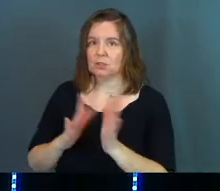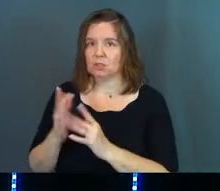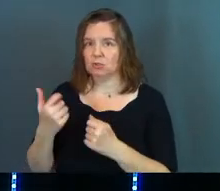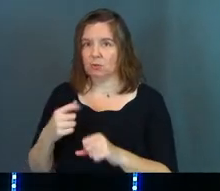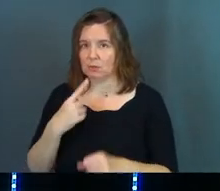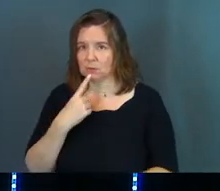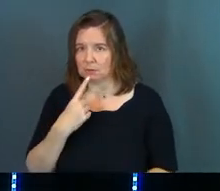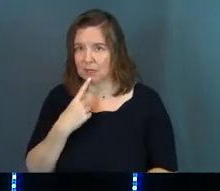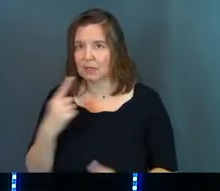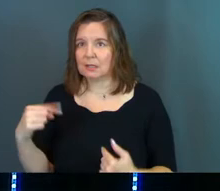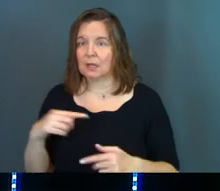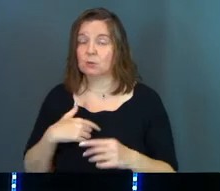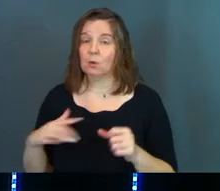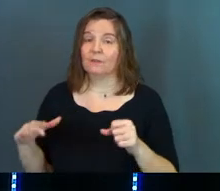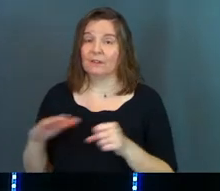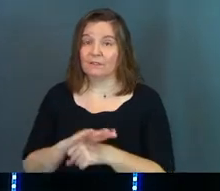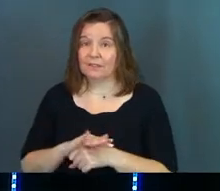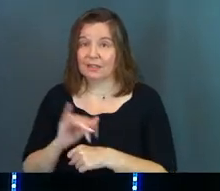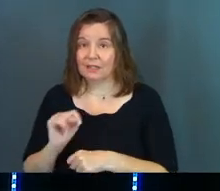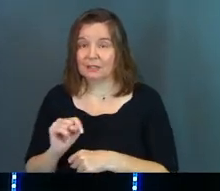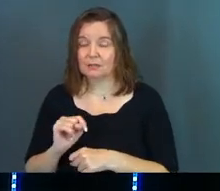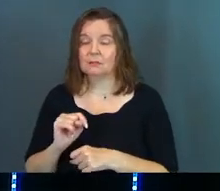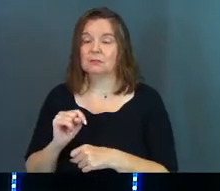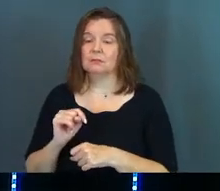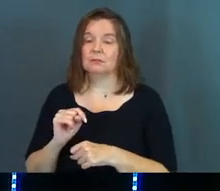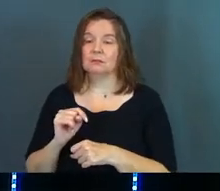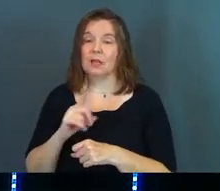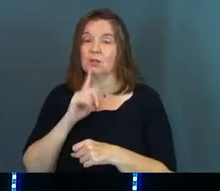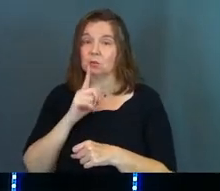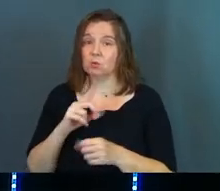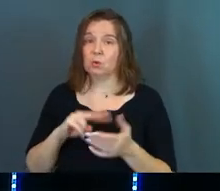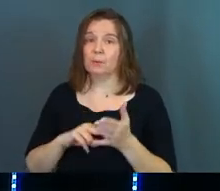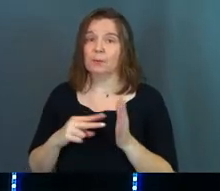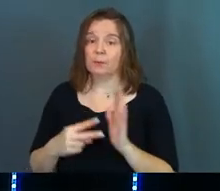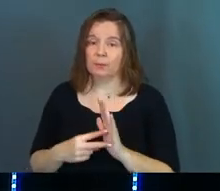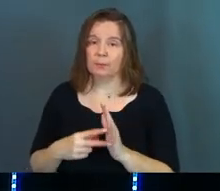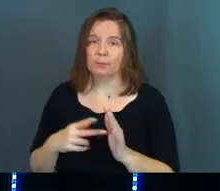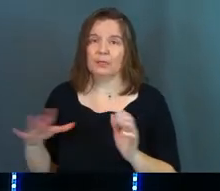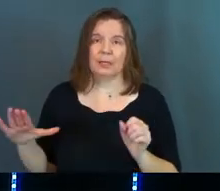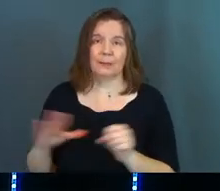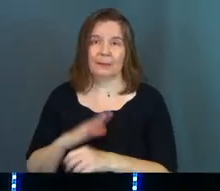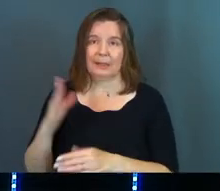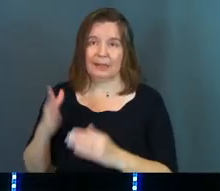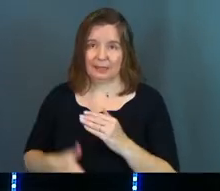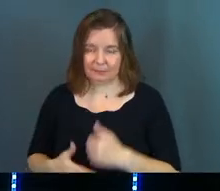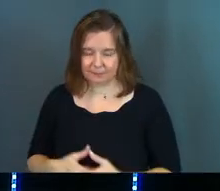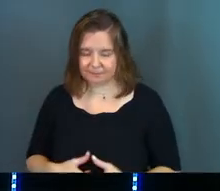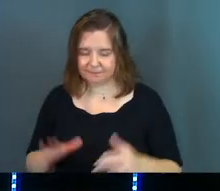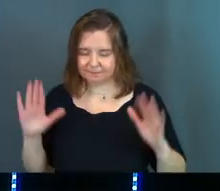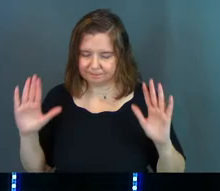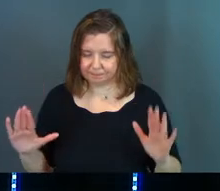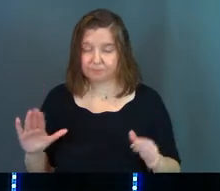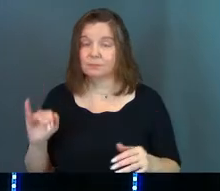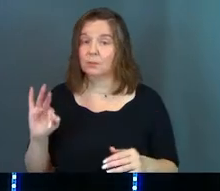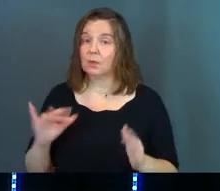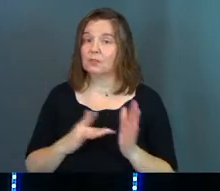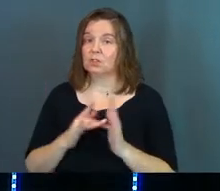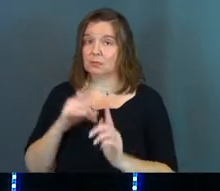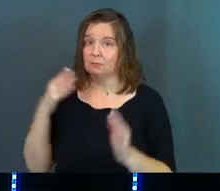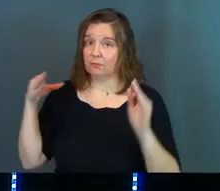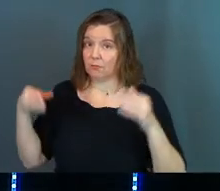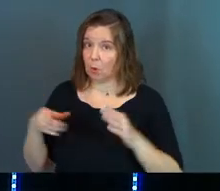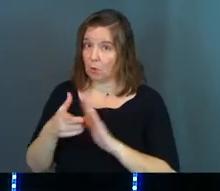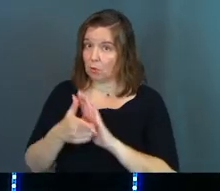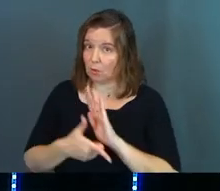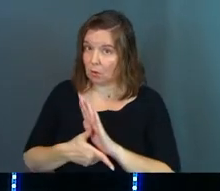trying to make, that he's come to fulfill it and its true purpose completely. So if Jesus is all about the law,